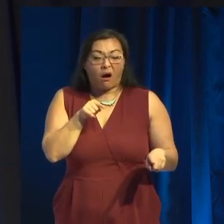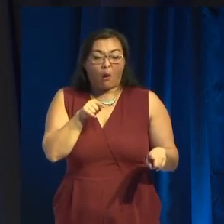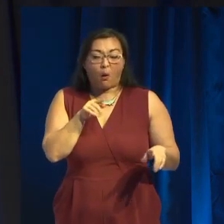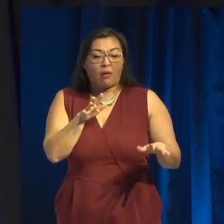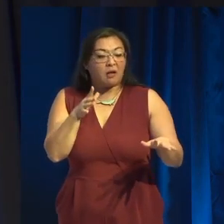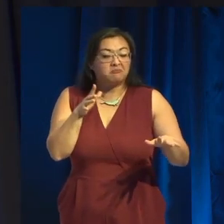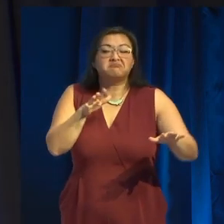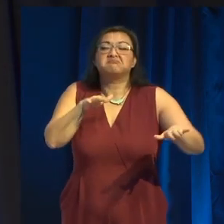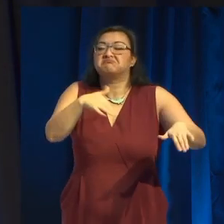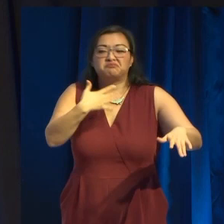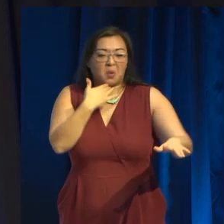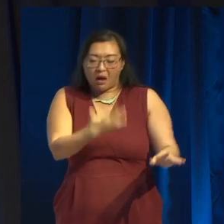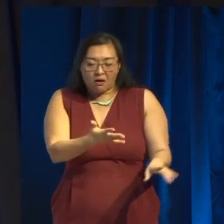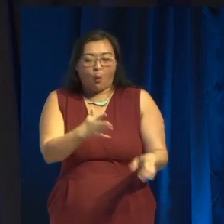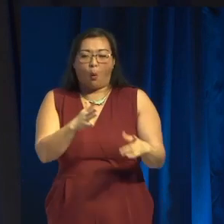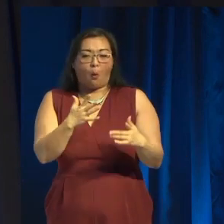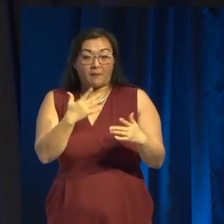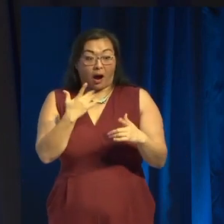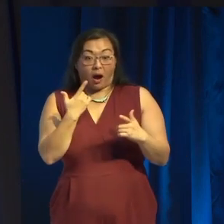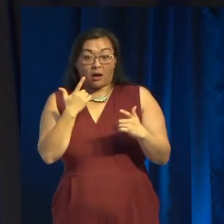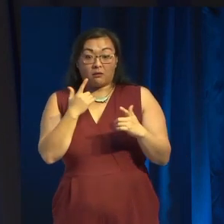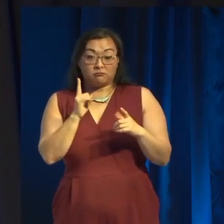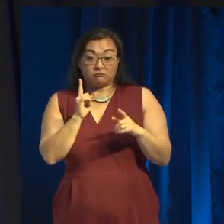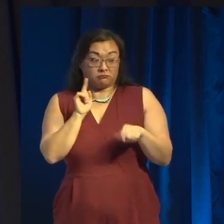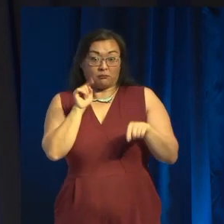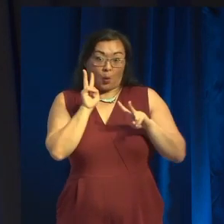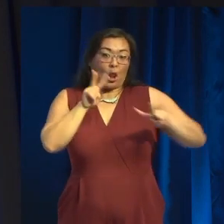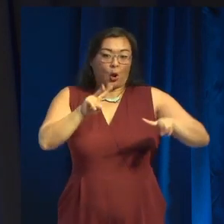as exciting as I want them to be. And that,